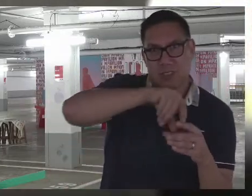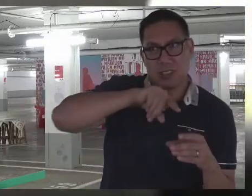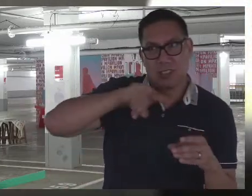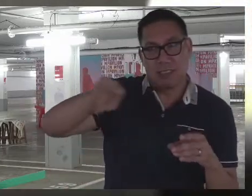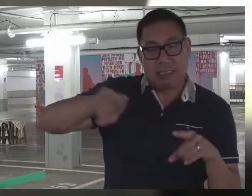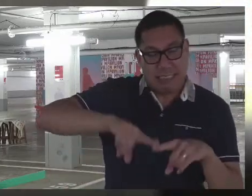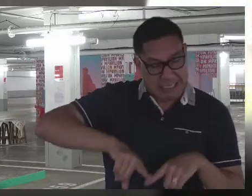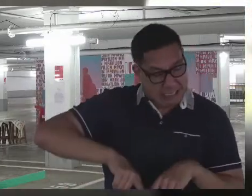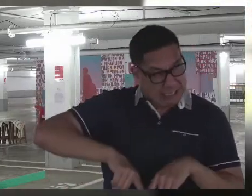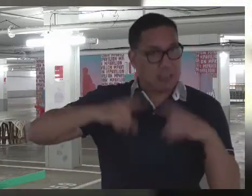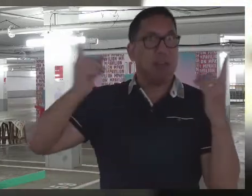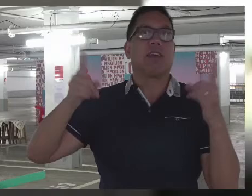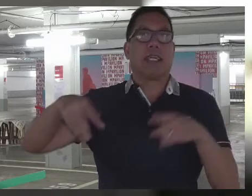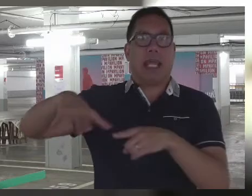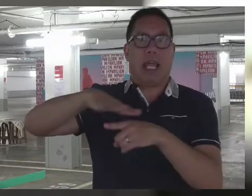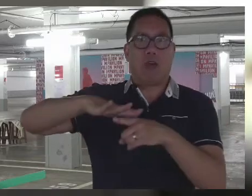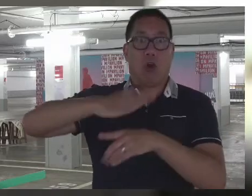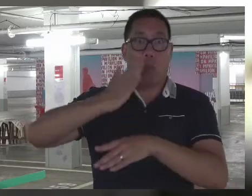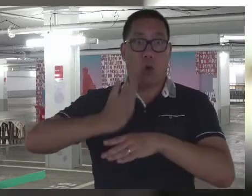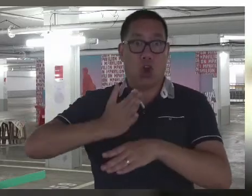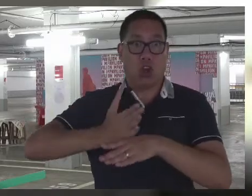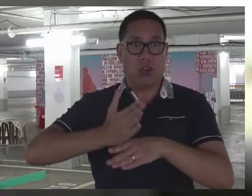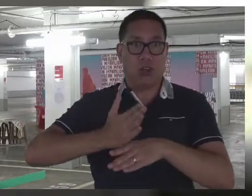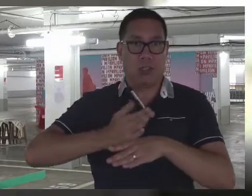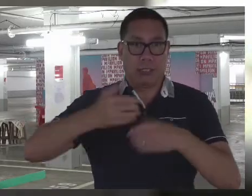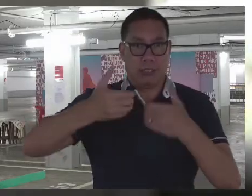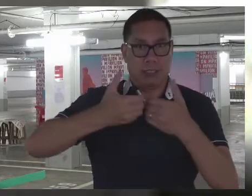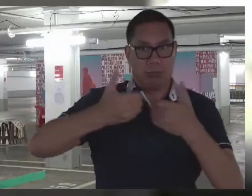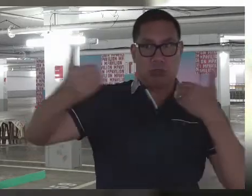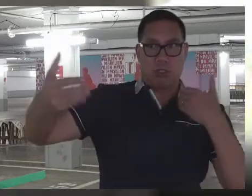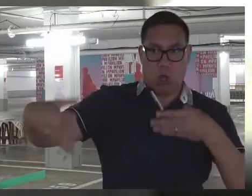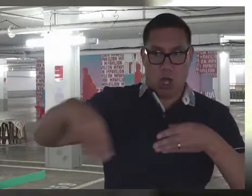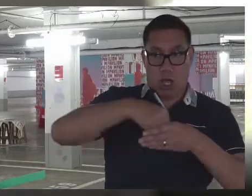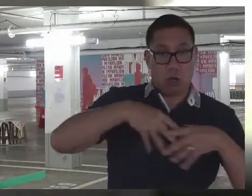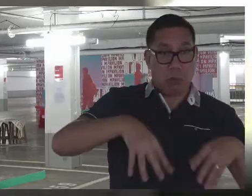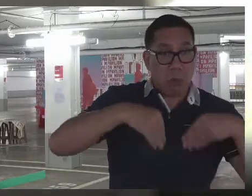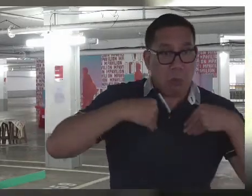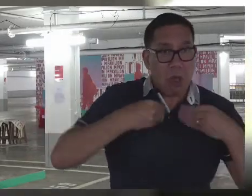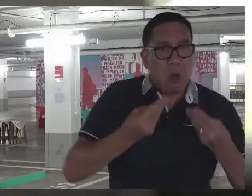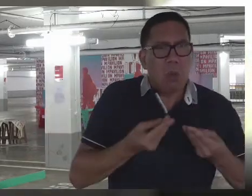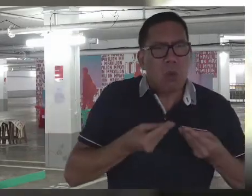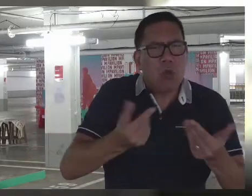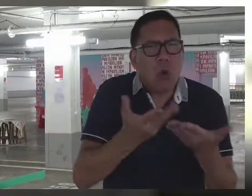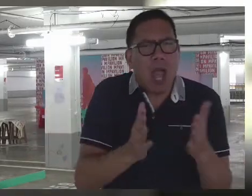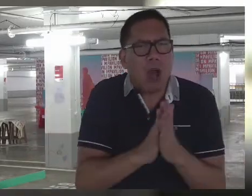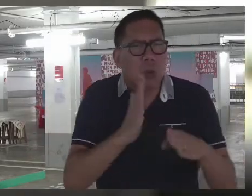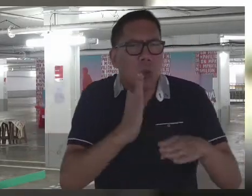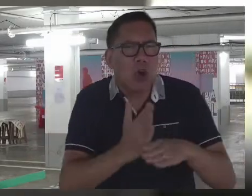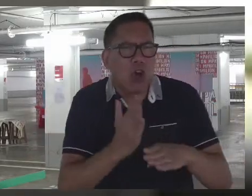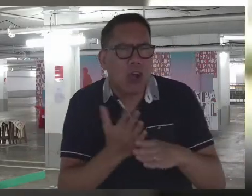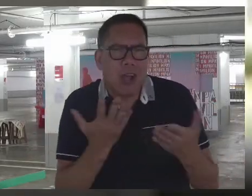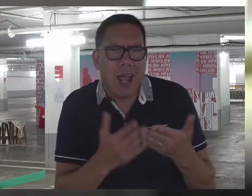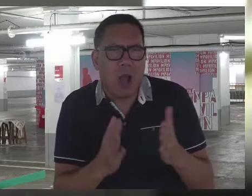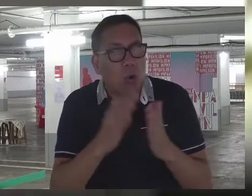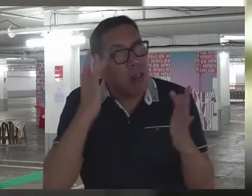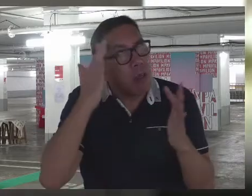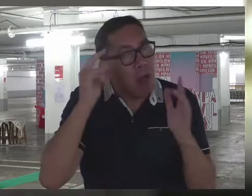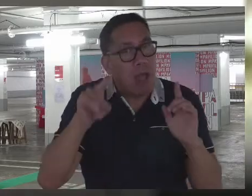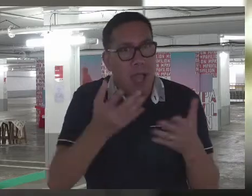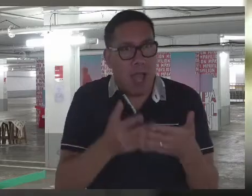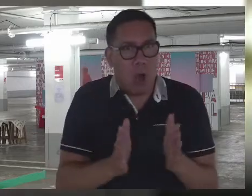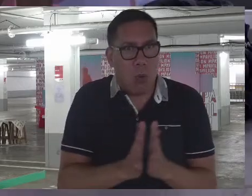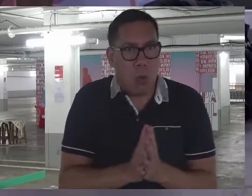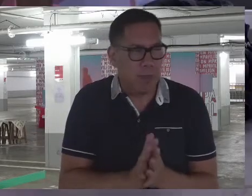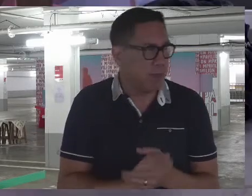whole different discipline into your work. Was it something that came seamlessly to you, or how did you go about even thinking about that within